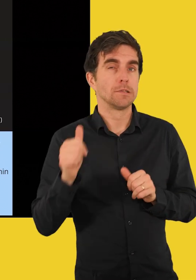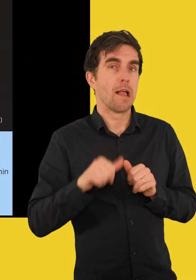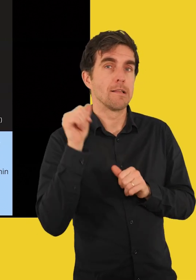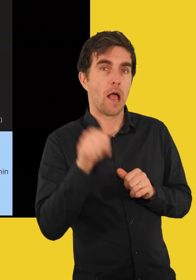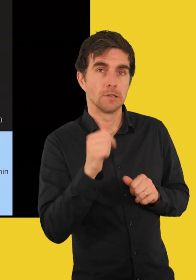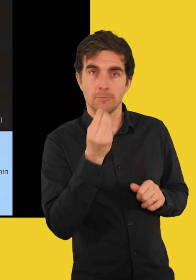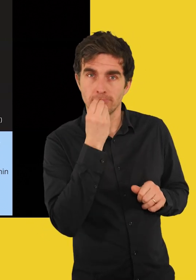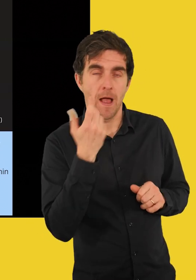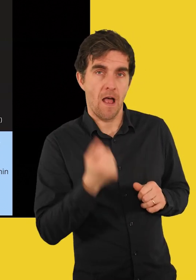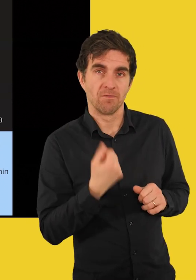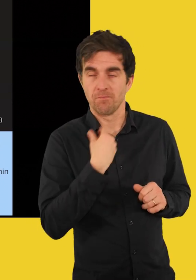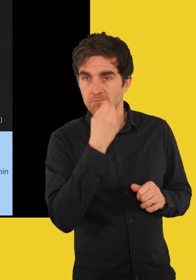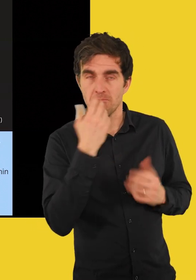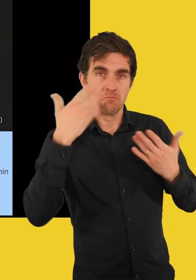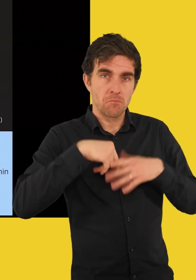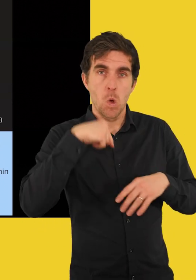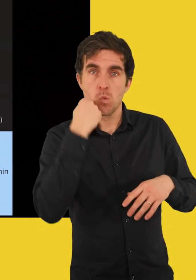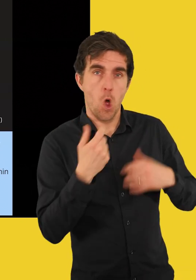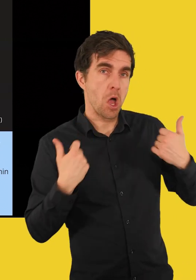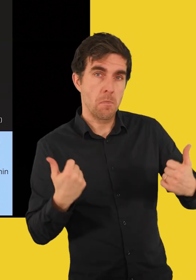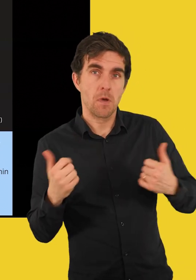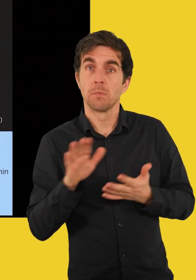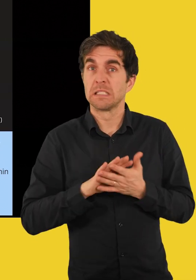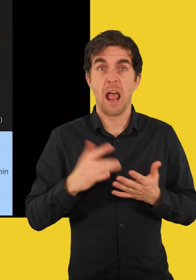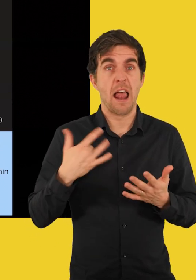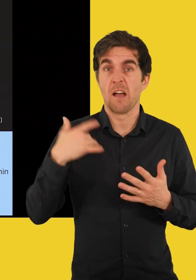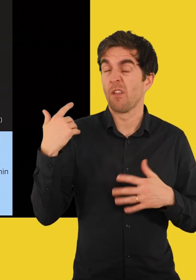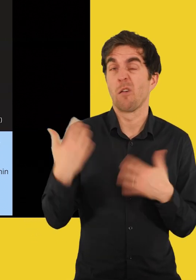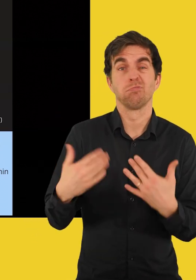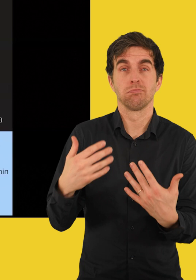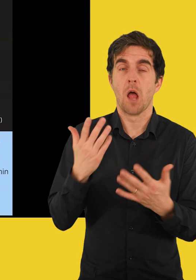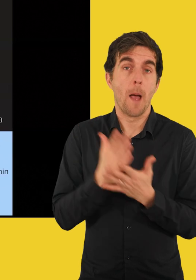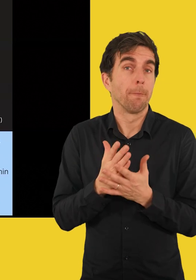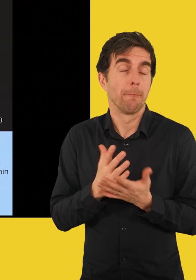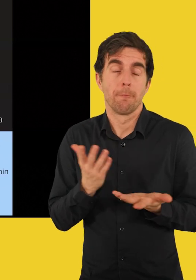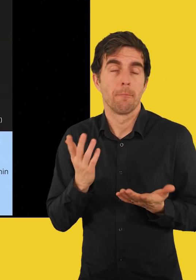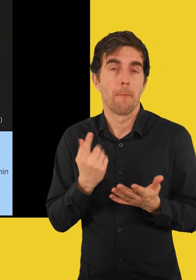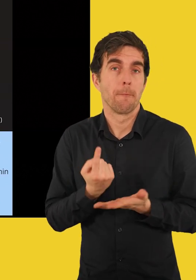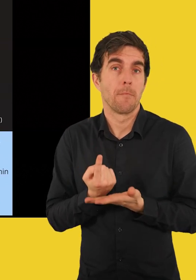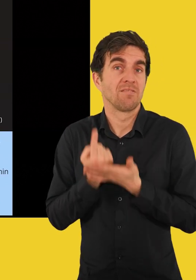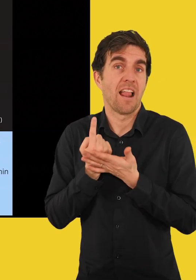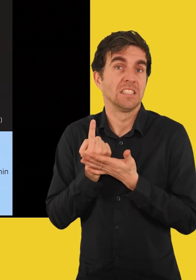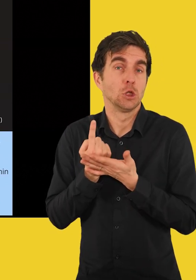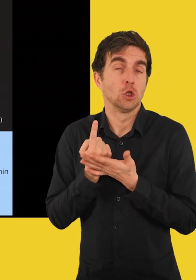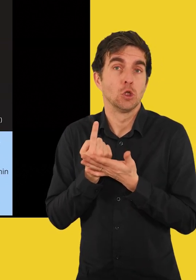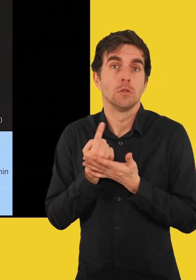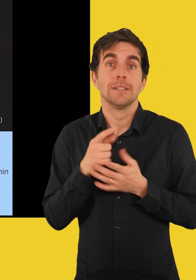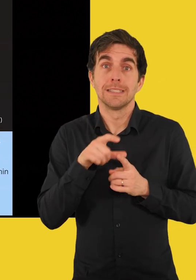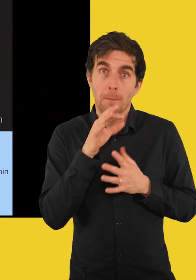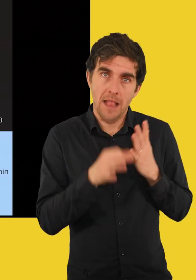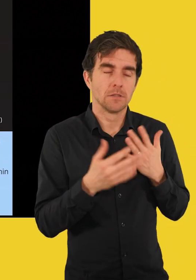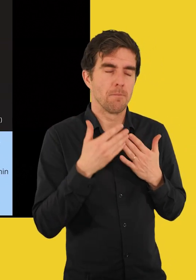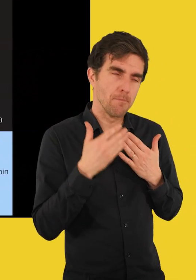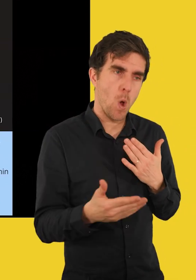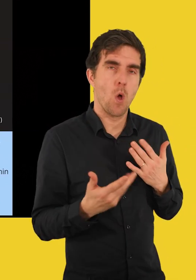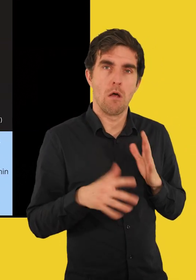is coming from, if we can navigate a world unassisted, then we are living in high privilege. Disabled people are already far more